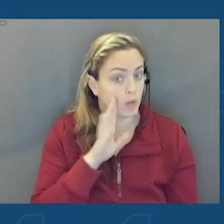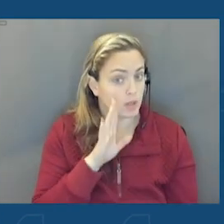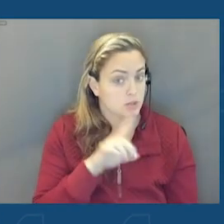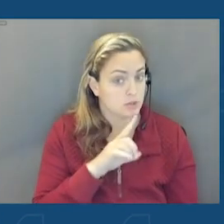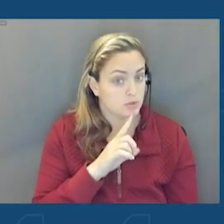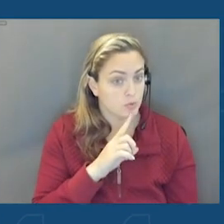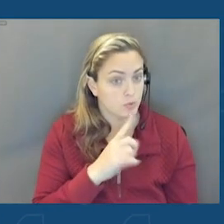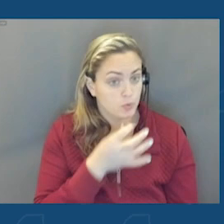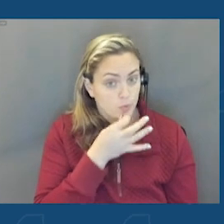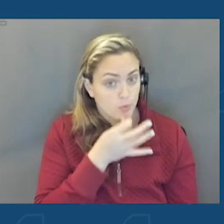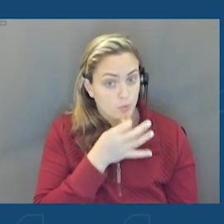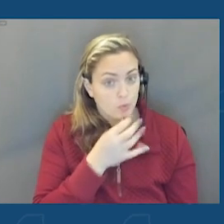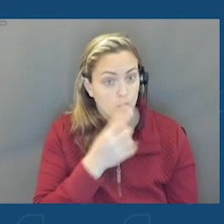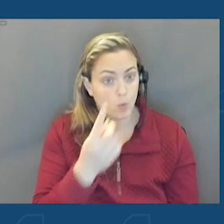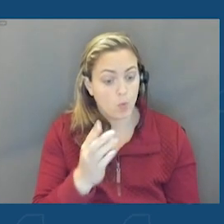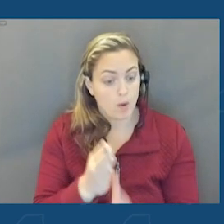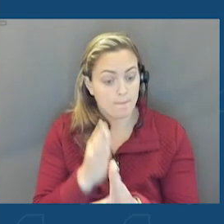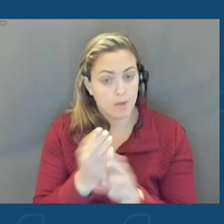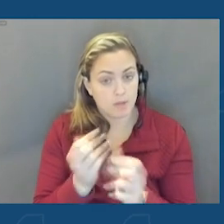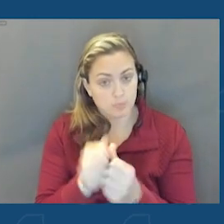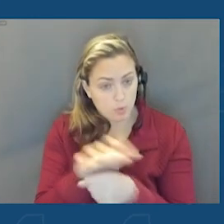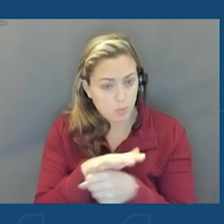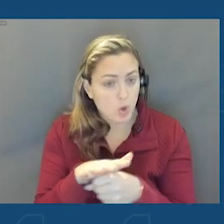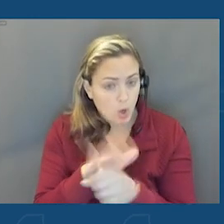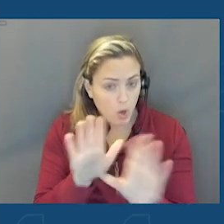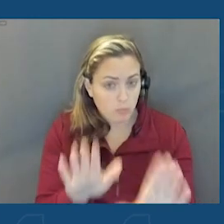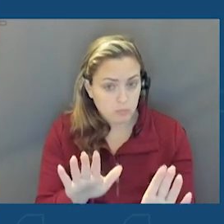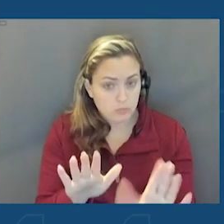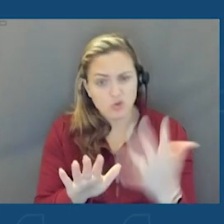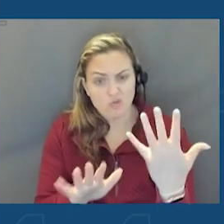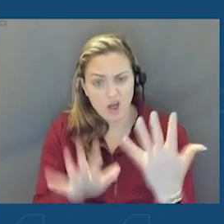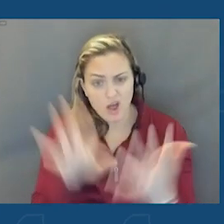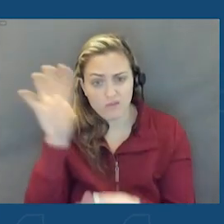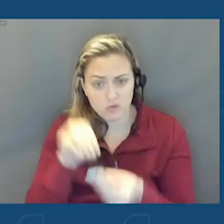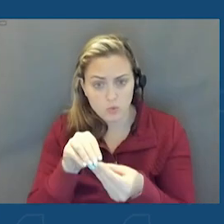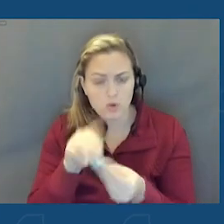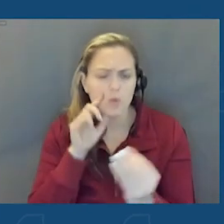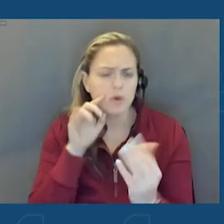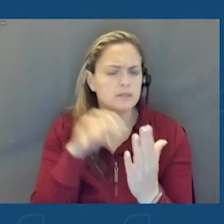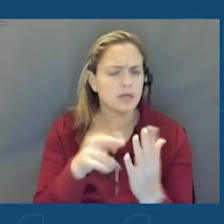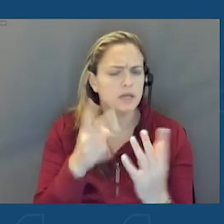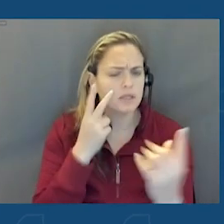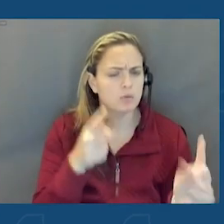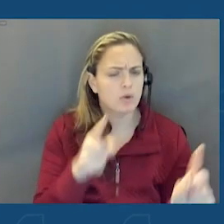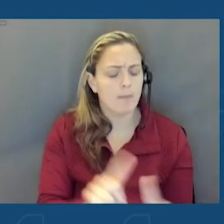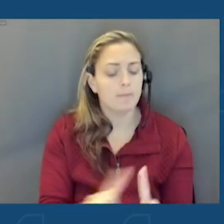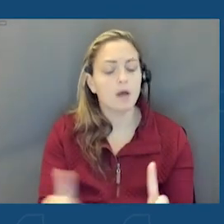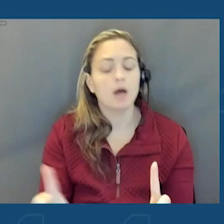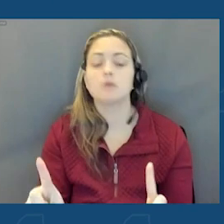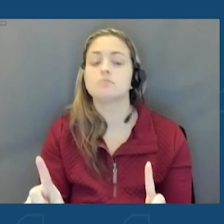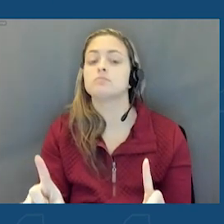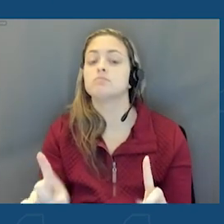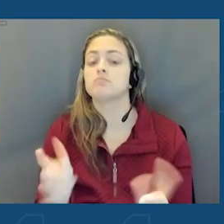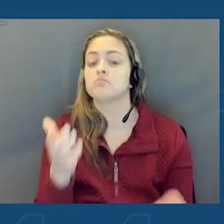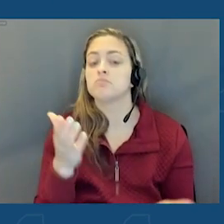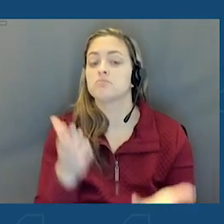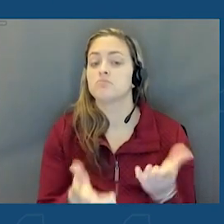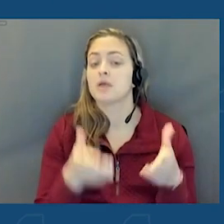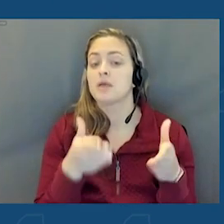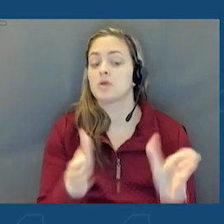1 bus route per borough. Let's get started with 5. We're going to study this. But you know what? This might just be the way to